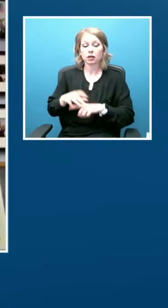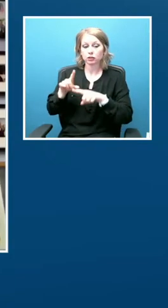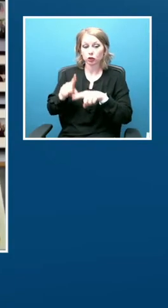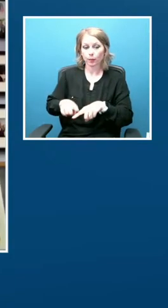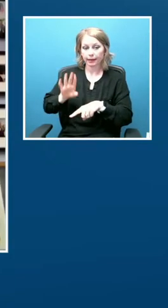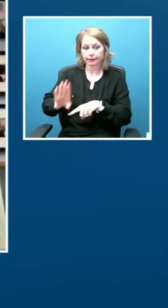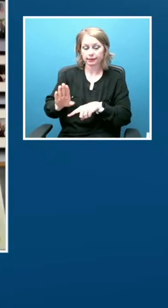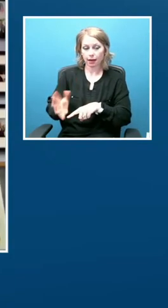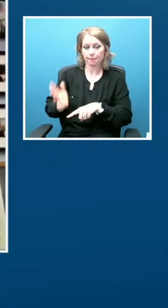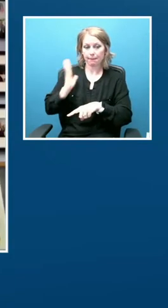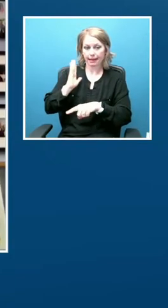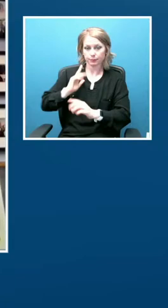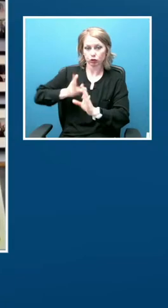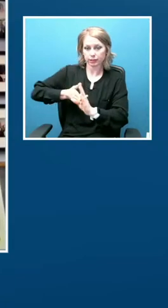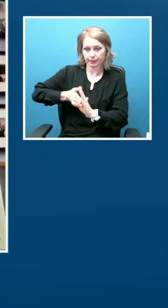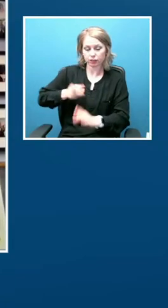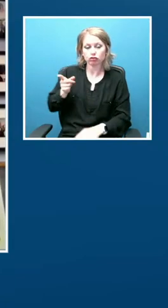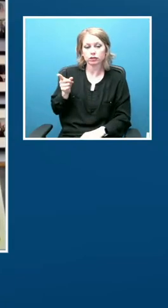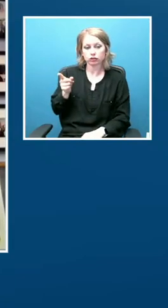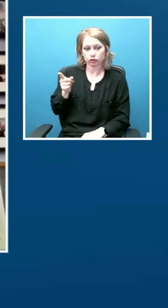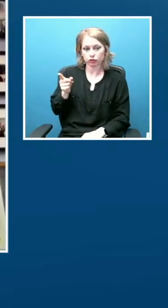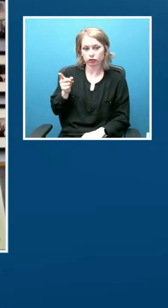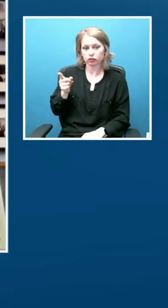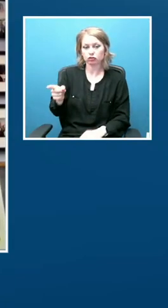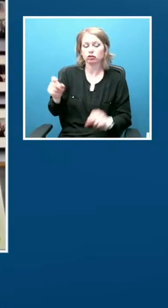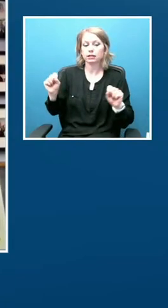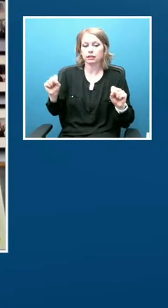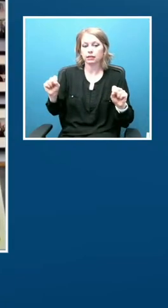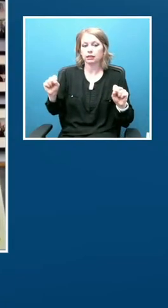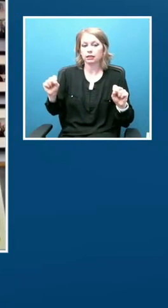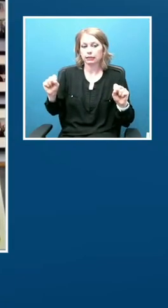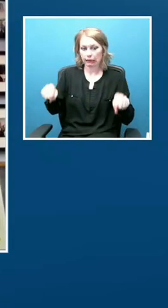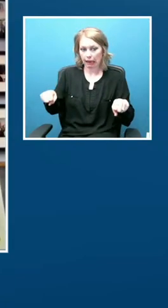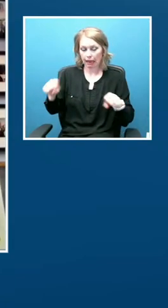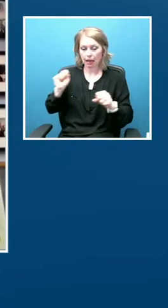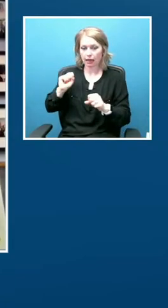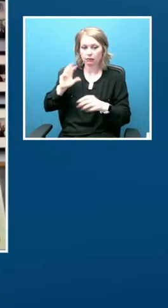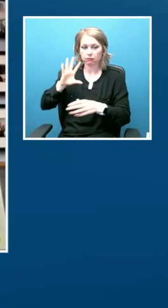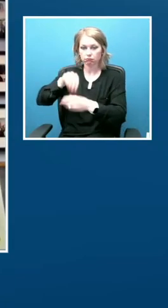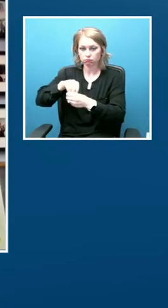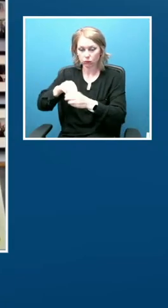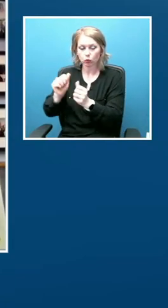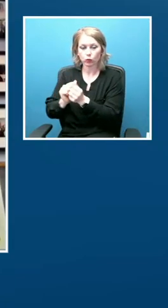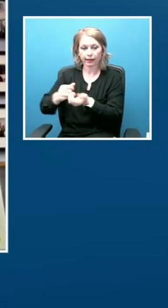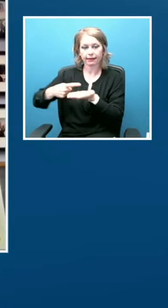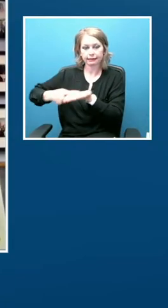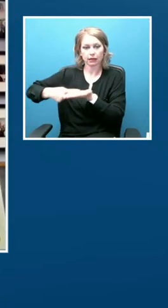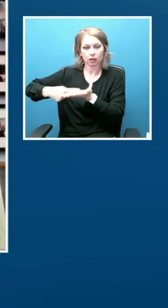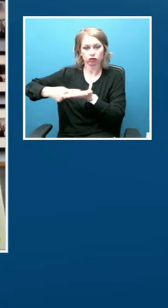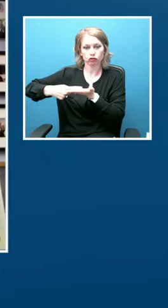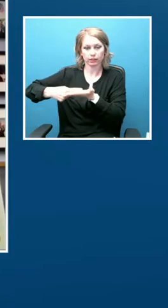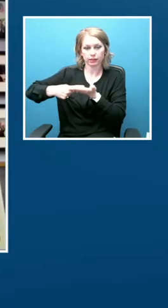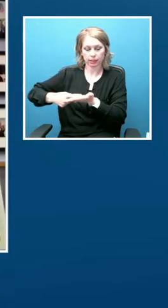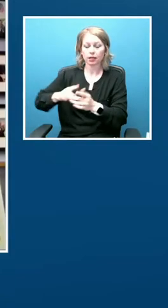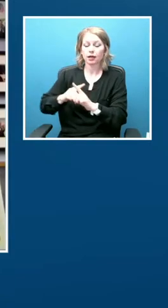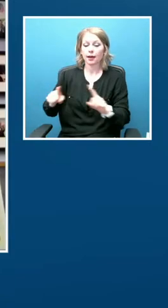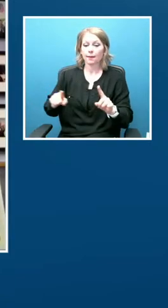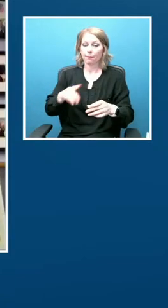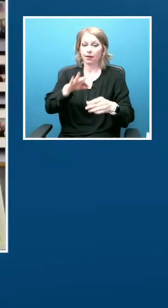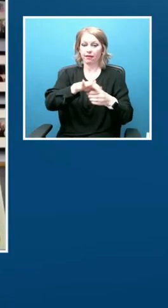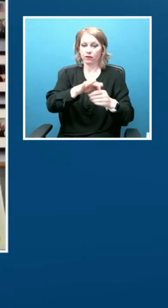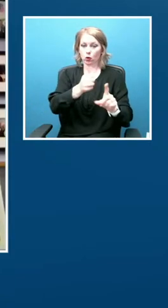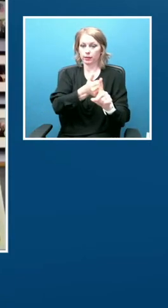is permitted to participate in any discussion, but when taking a vote on how